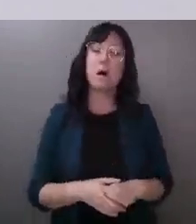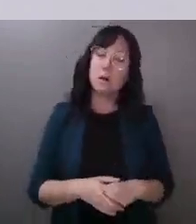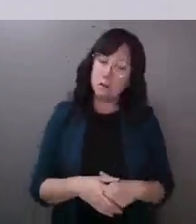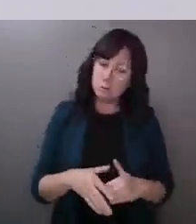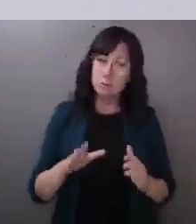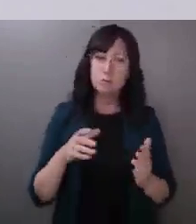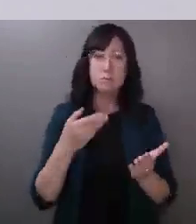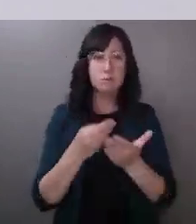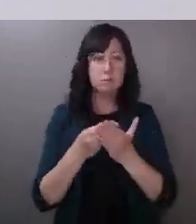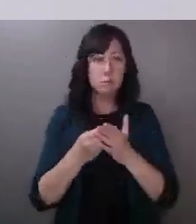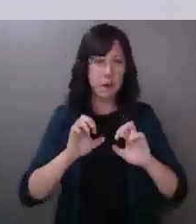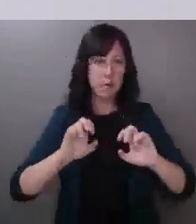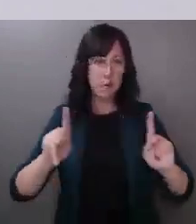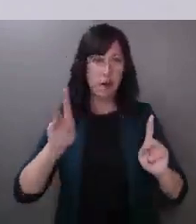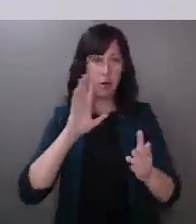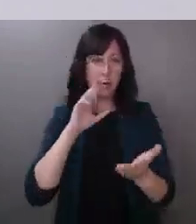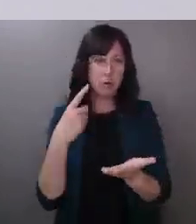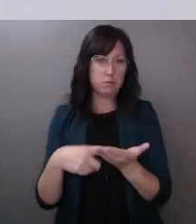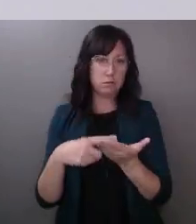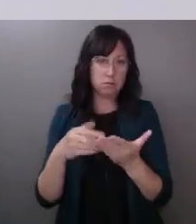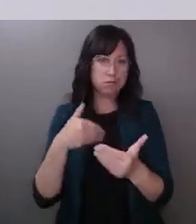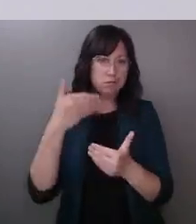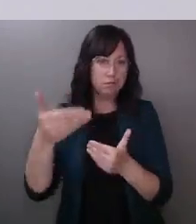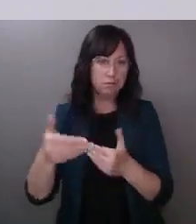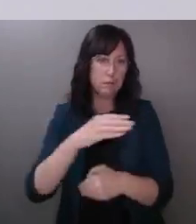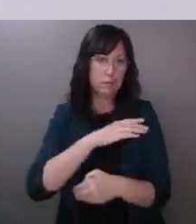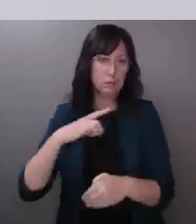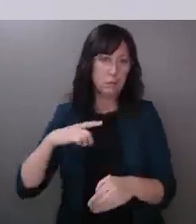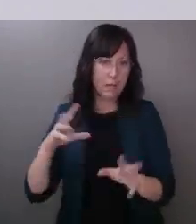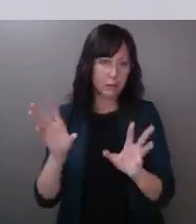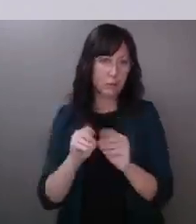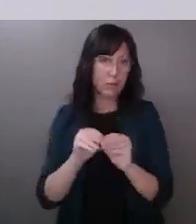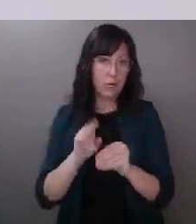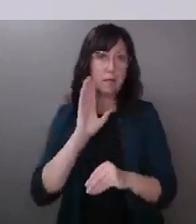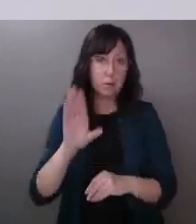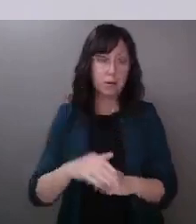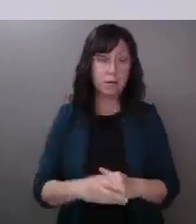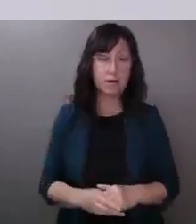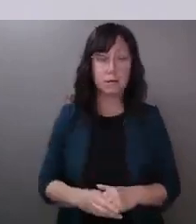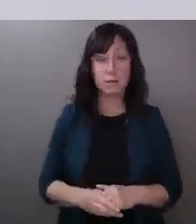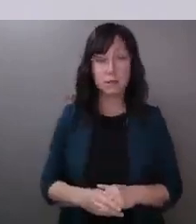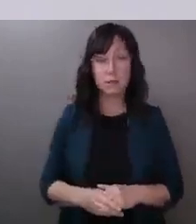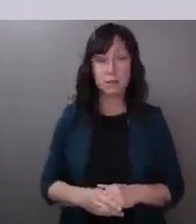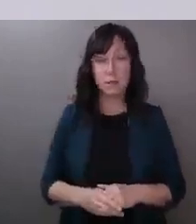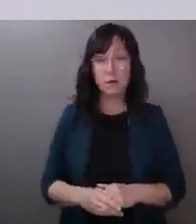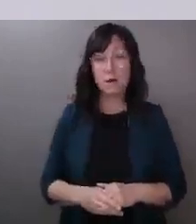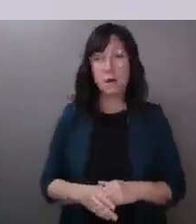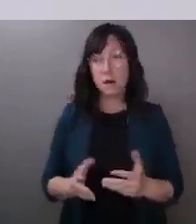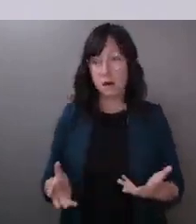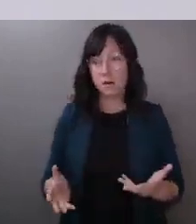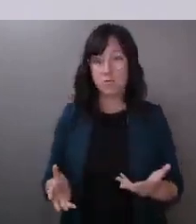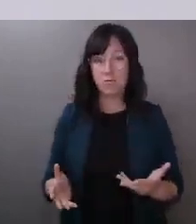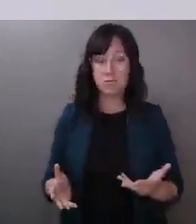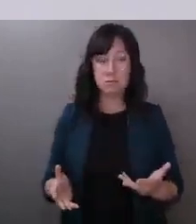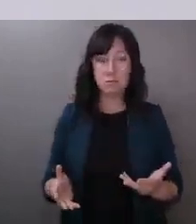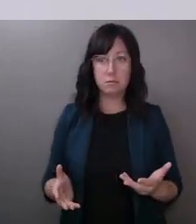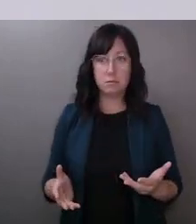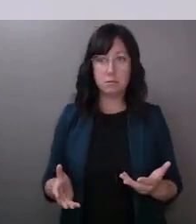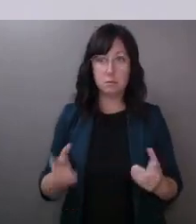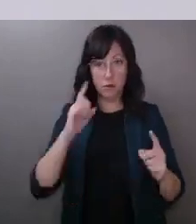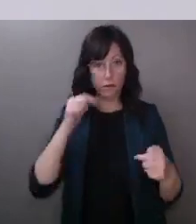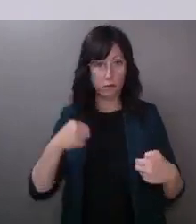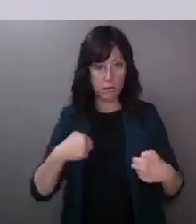at the council meetings in the coming weeks. Now, for me, the